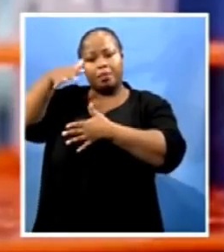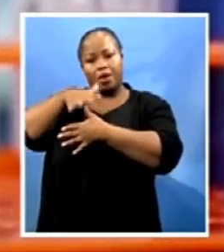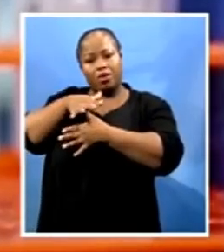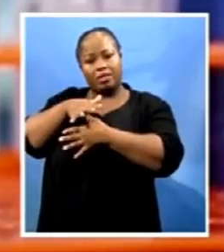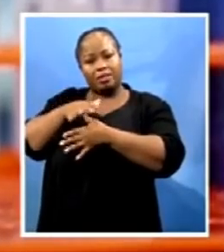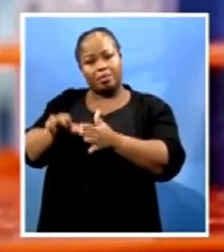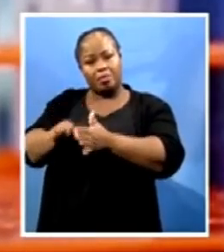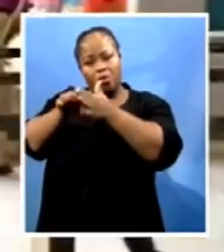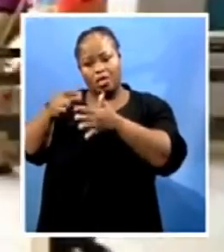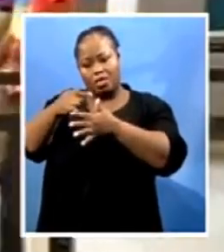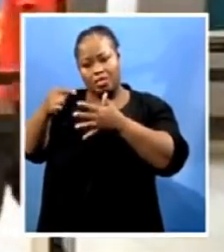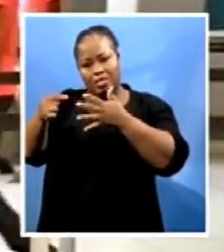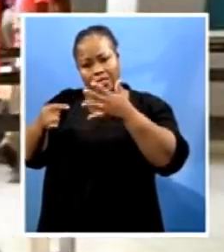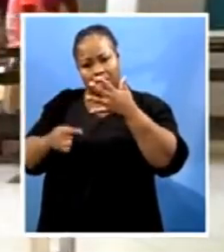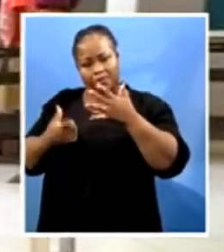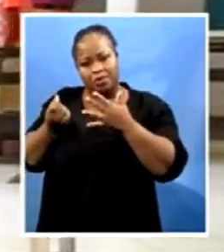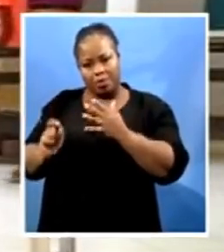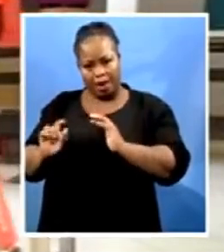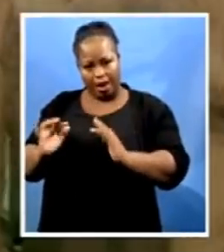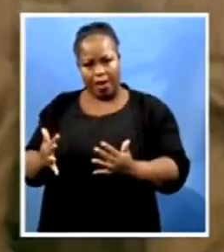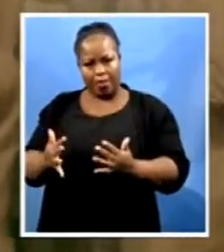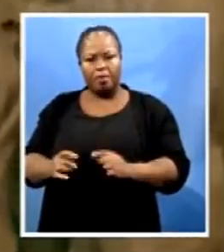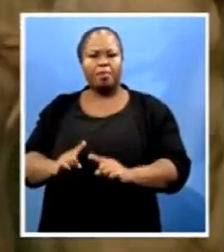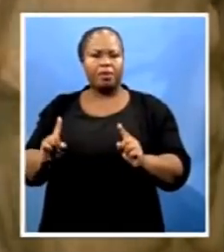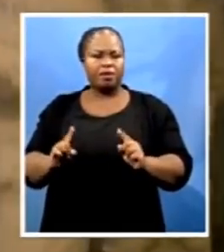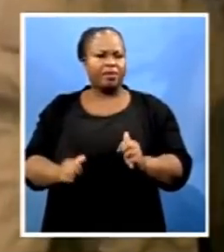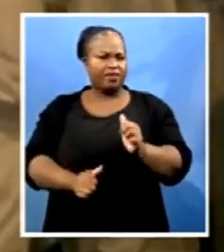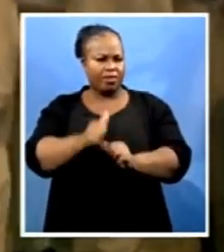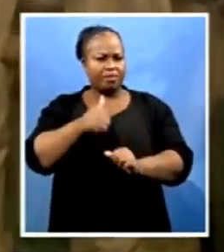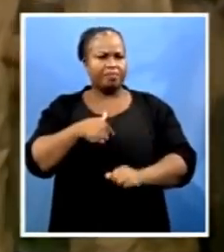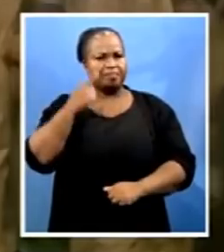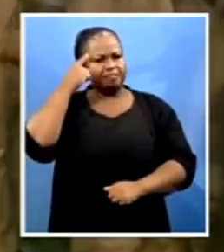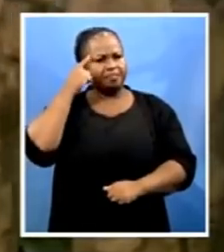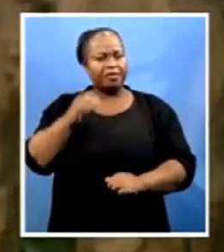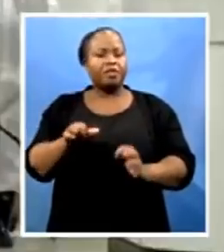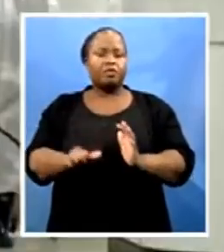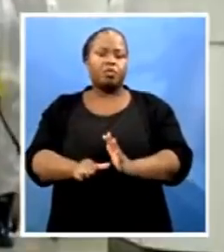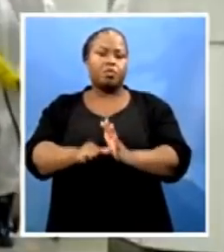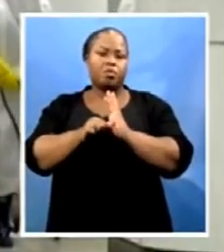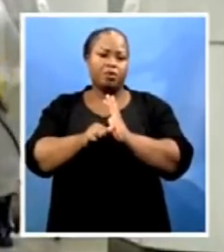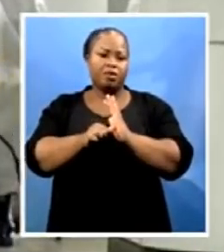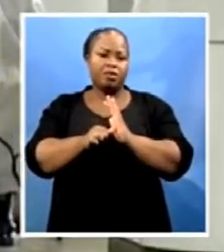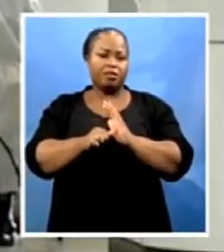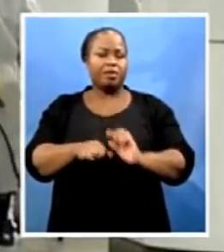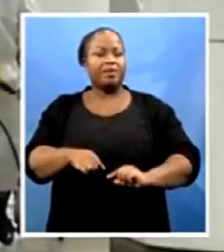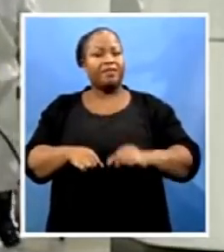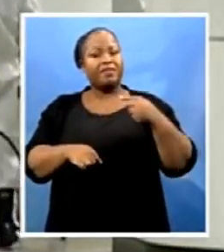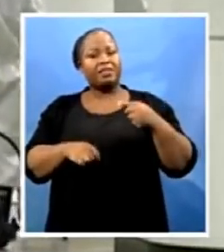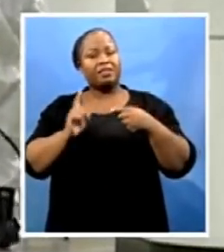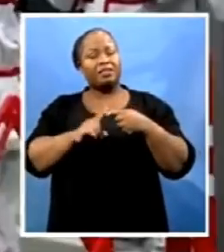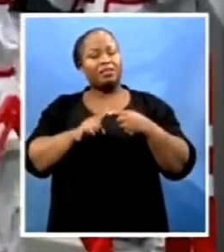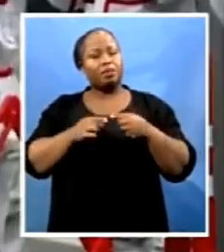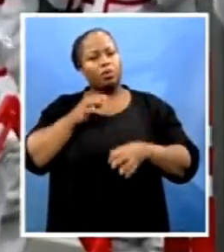that, I think it's important to once again re-emphasize why the fund was